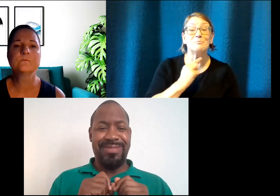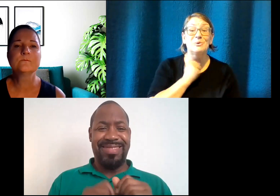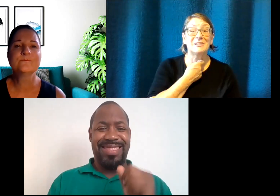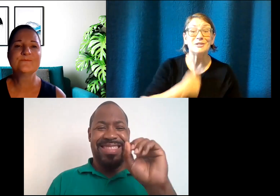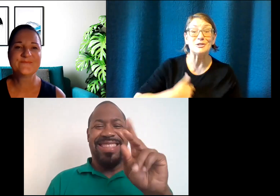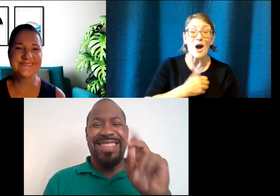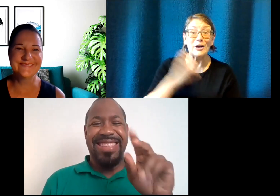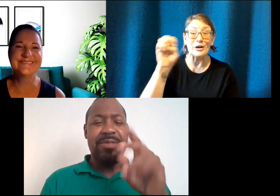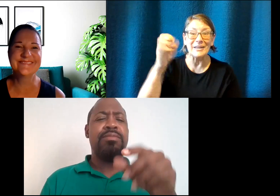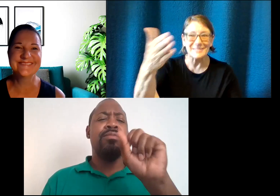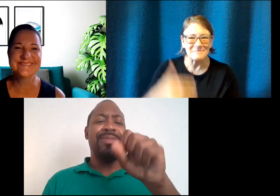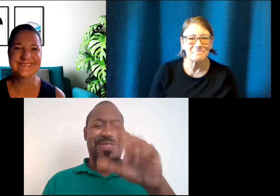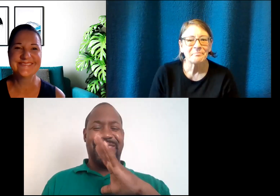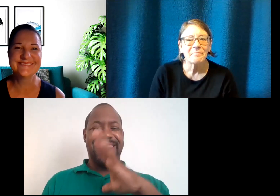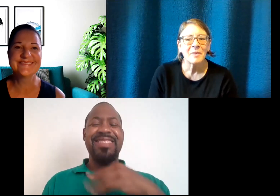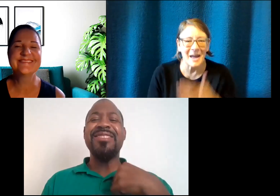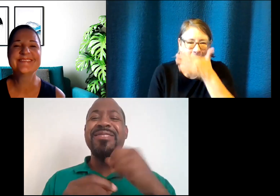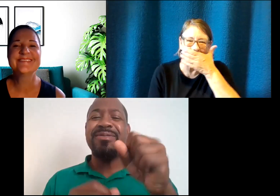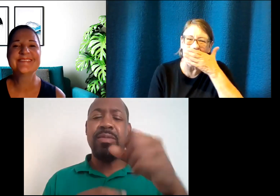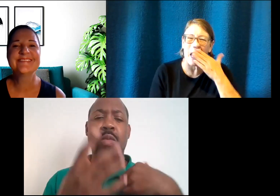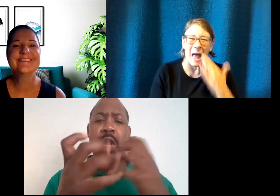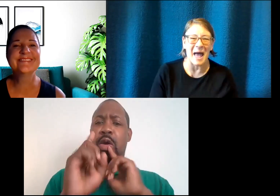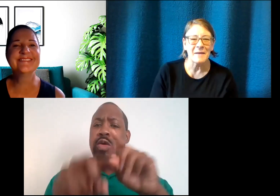I was muted. Sorry.